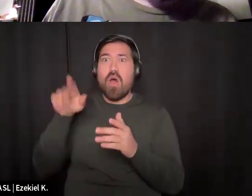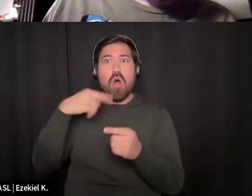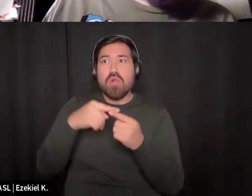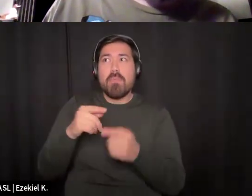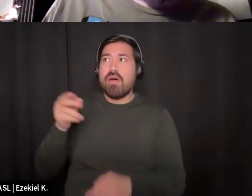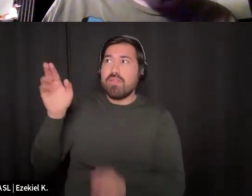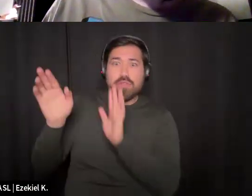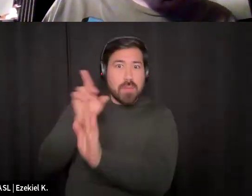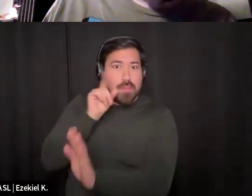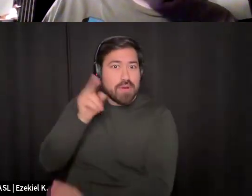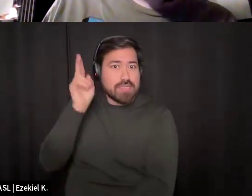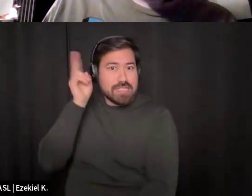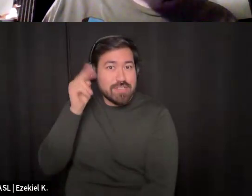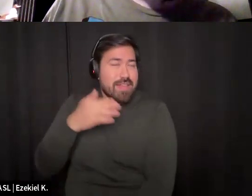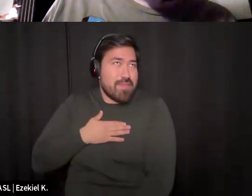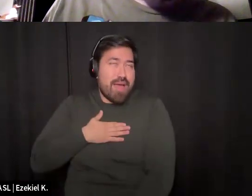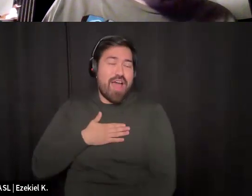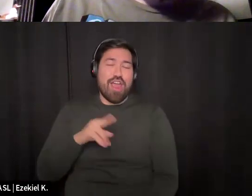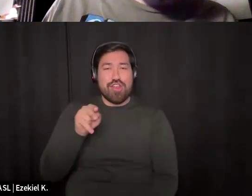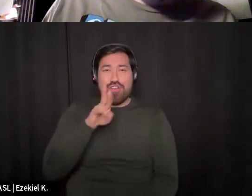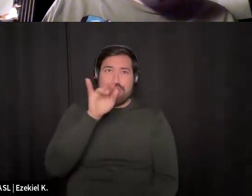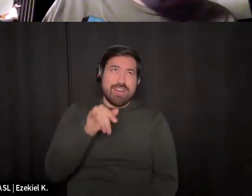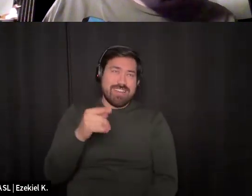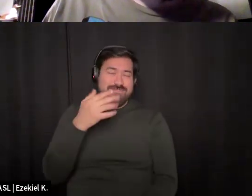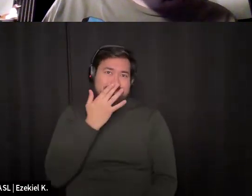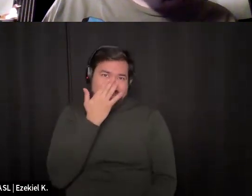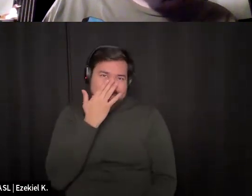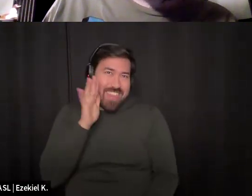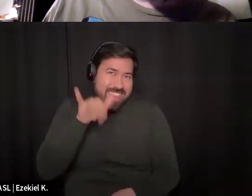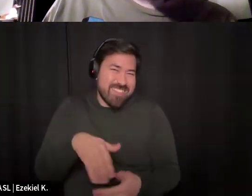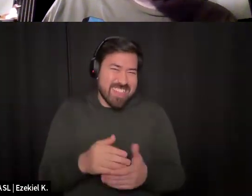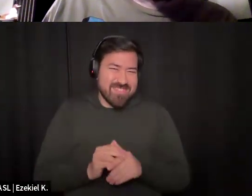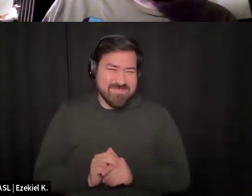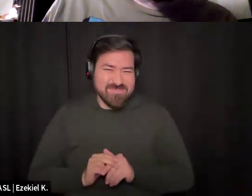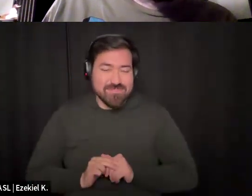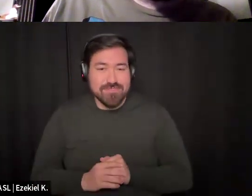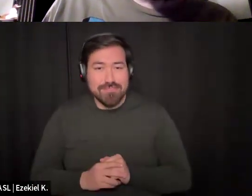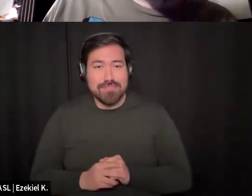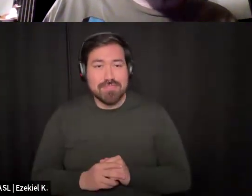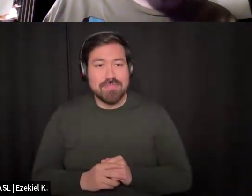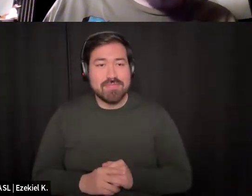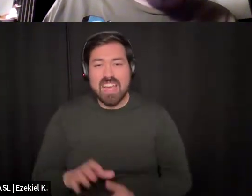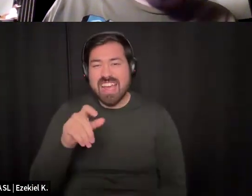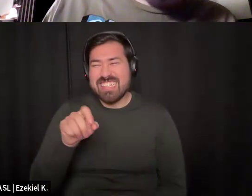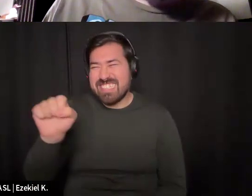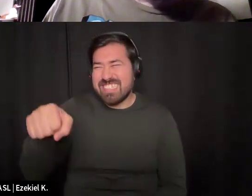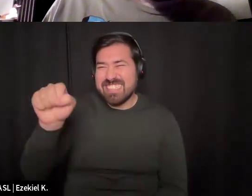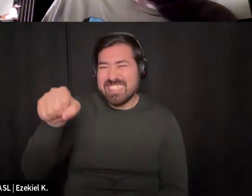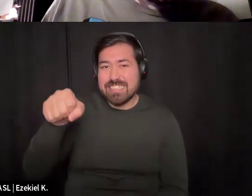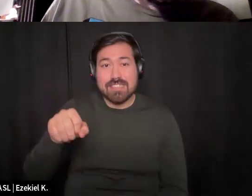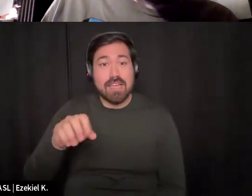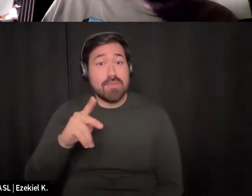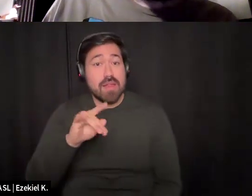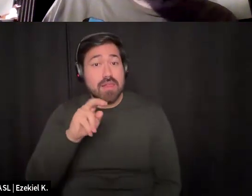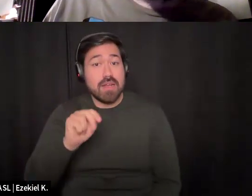life history, because that's my nerdy thing. But yeah, like Yeah. using all of